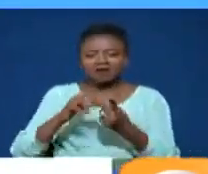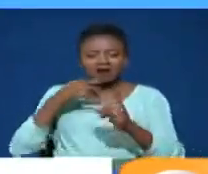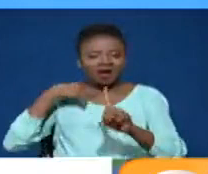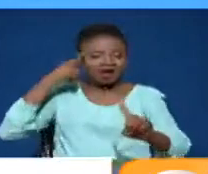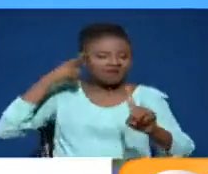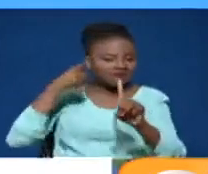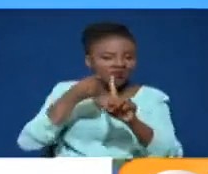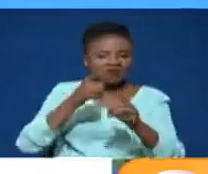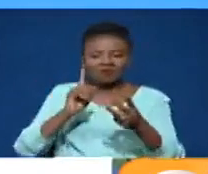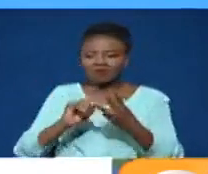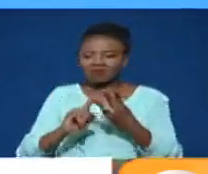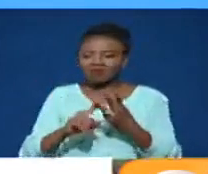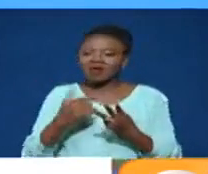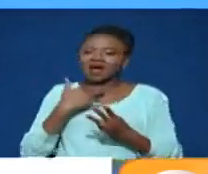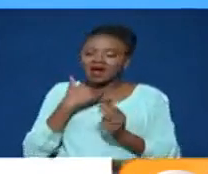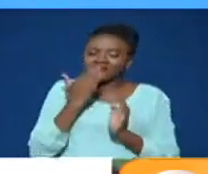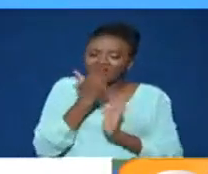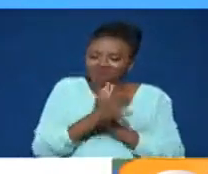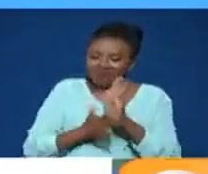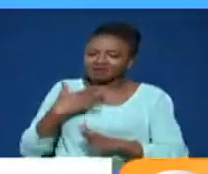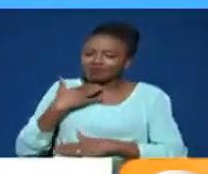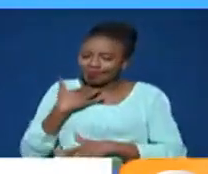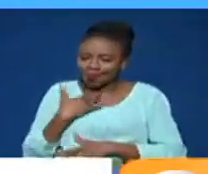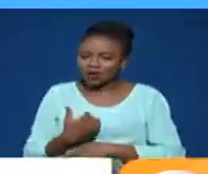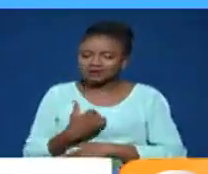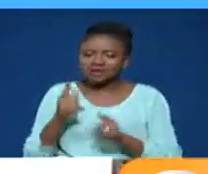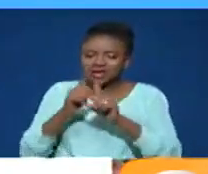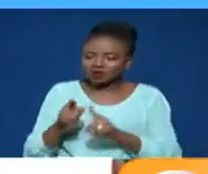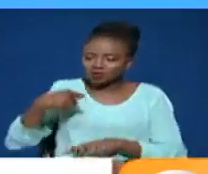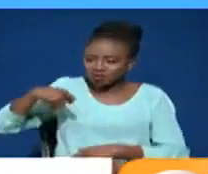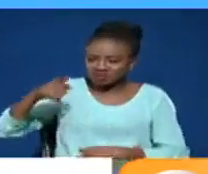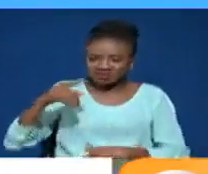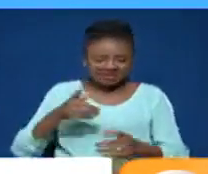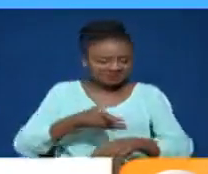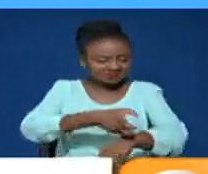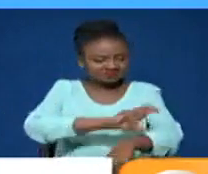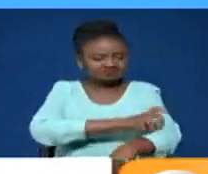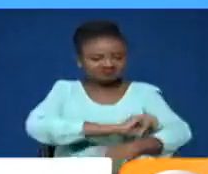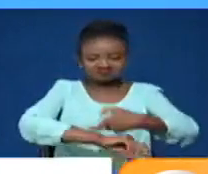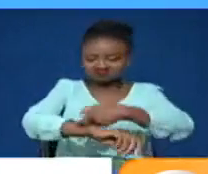ambaye ana madhumuni na ambaye amejitolea